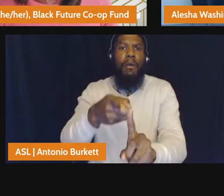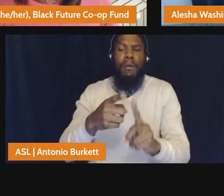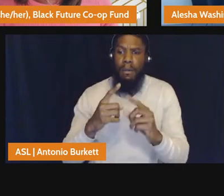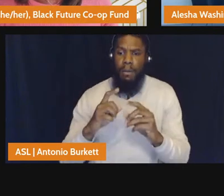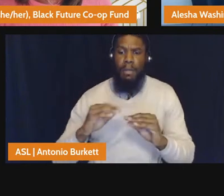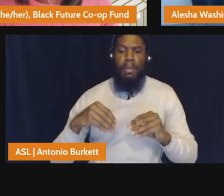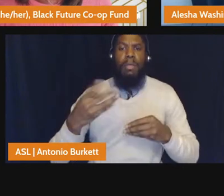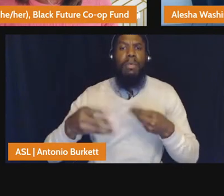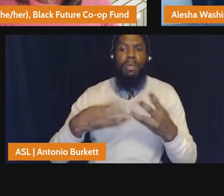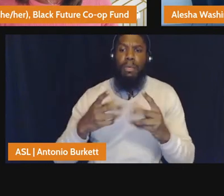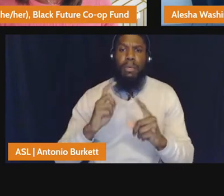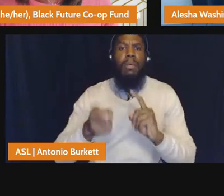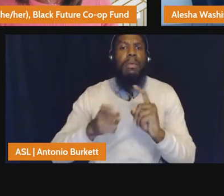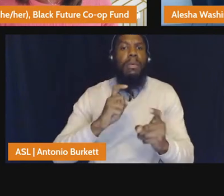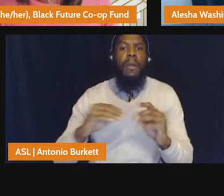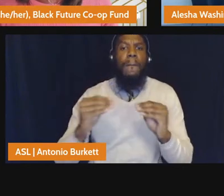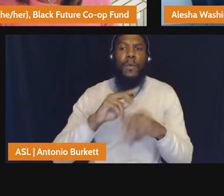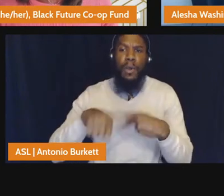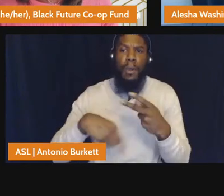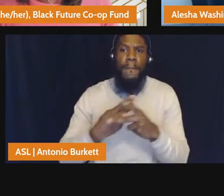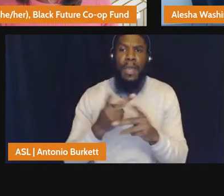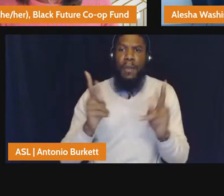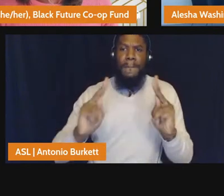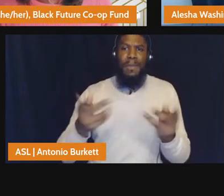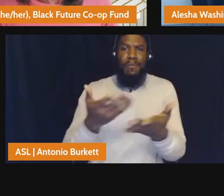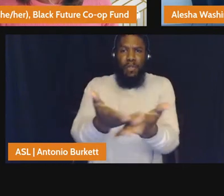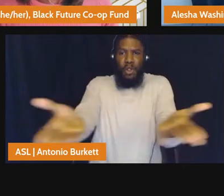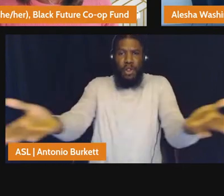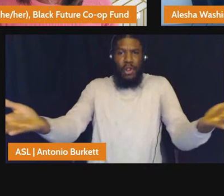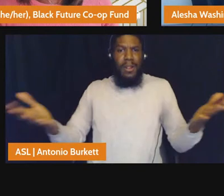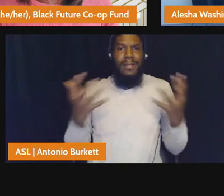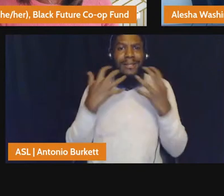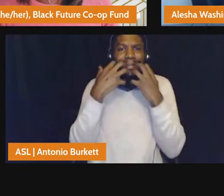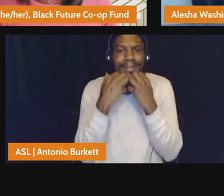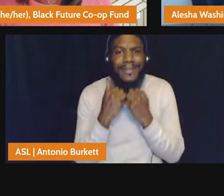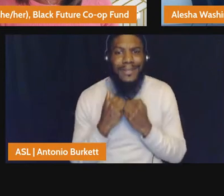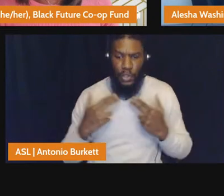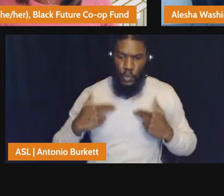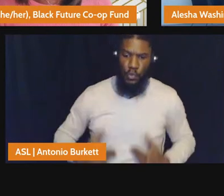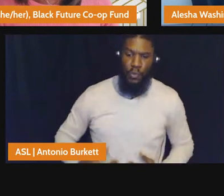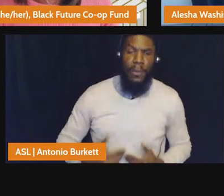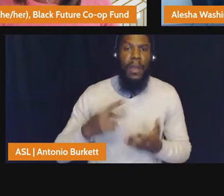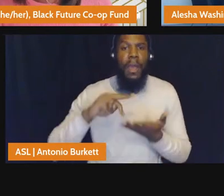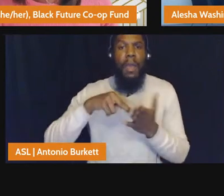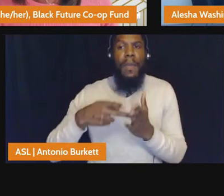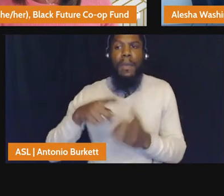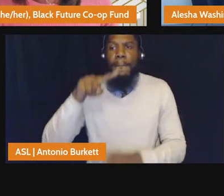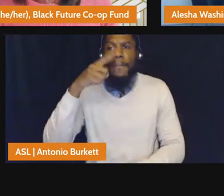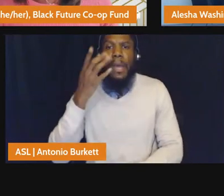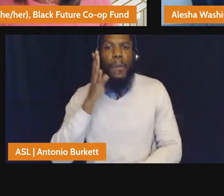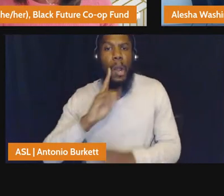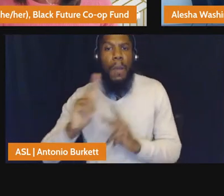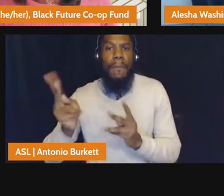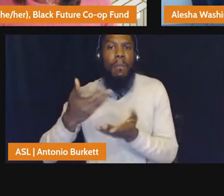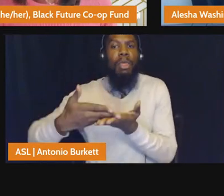and humanity. And so you can't omit, you know, Brown and Black people in this work.